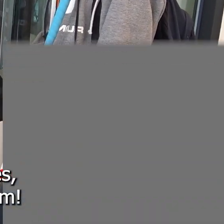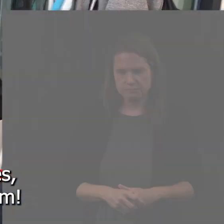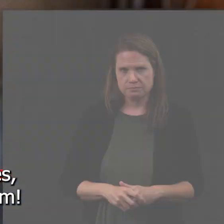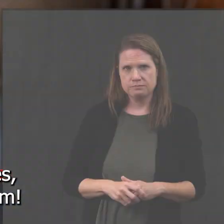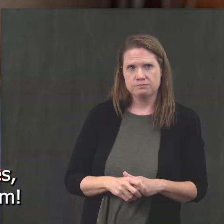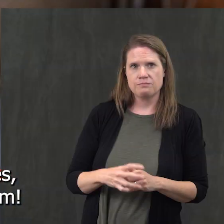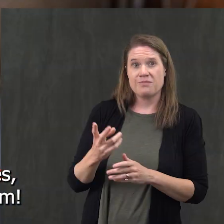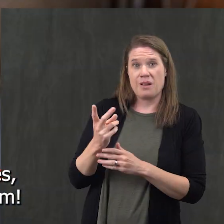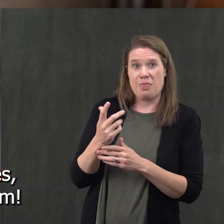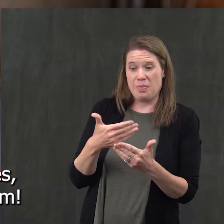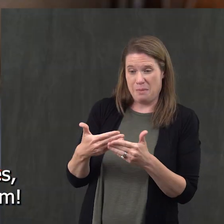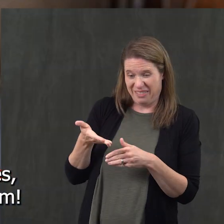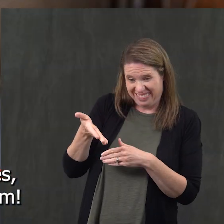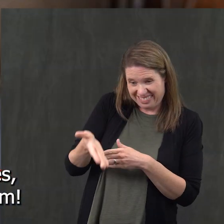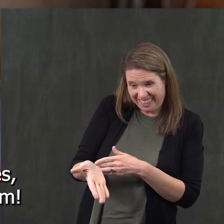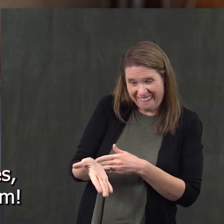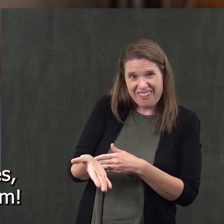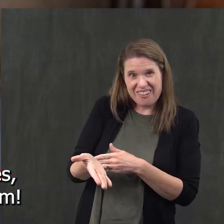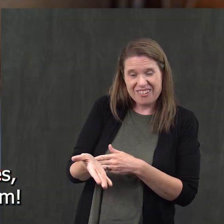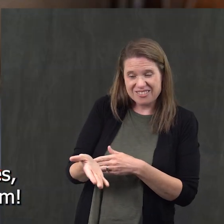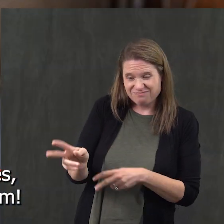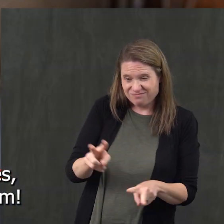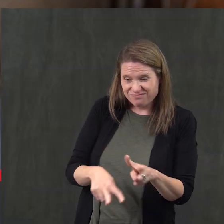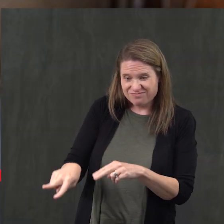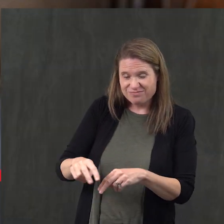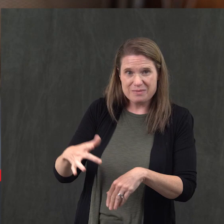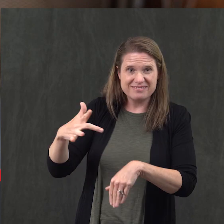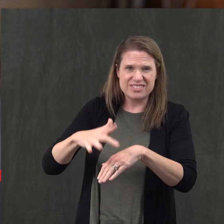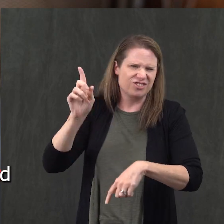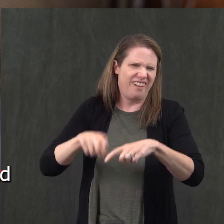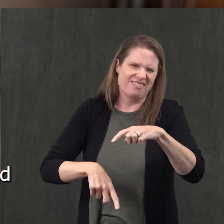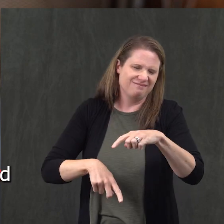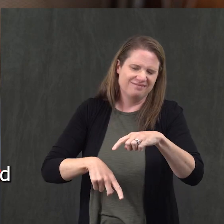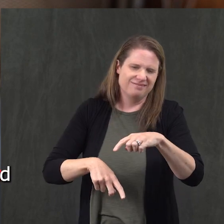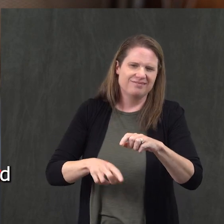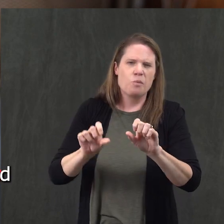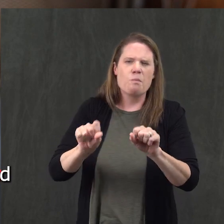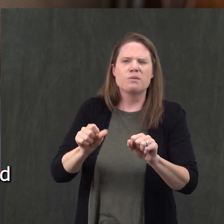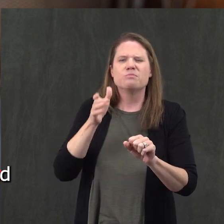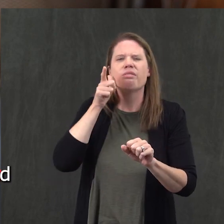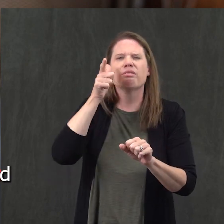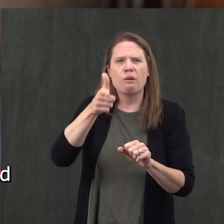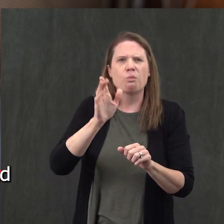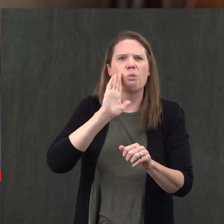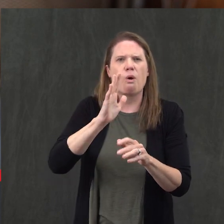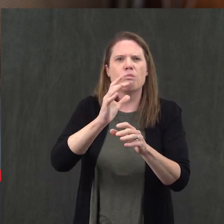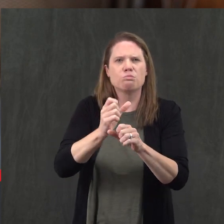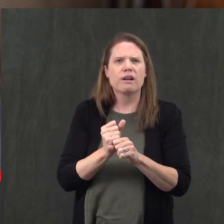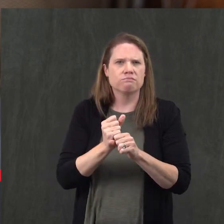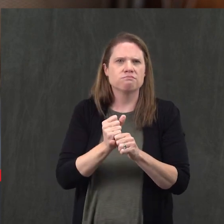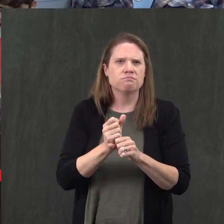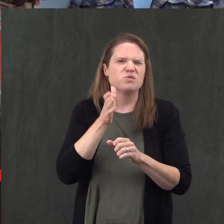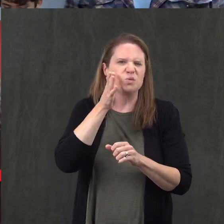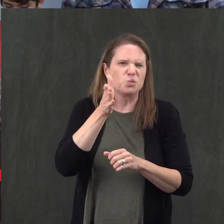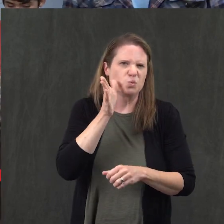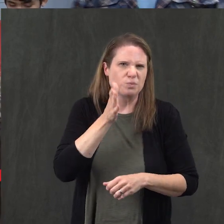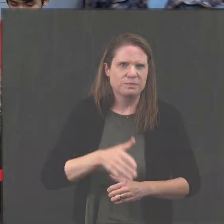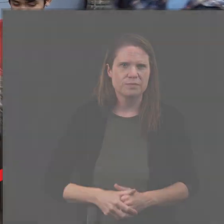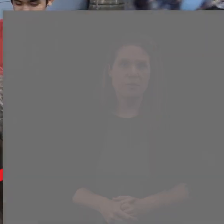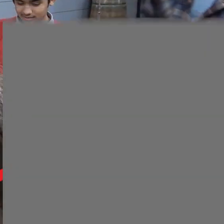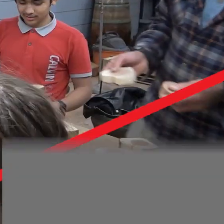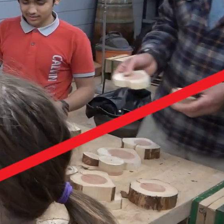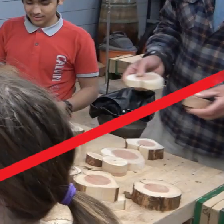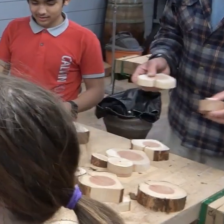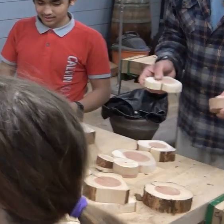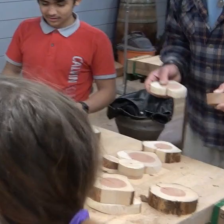We got to see the puppies, but we couldn't touch them. So I'm possibly interested in getting one in the future. At